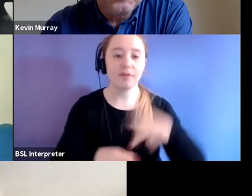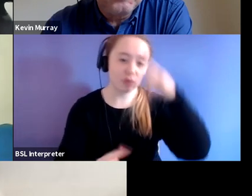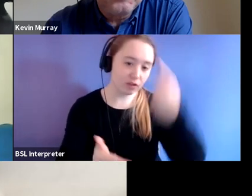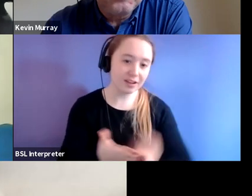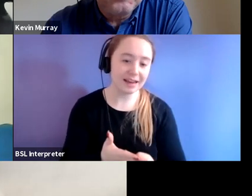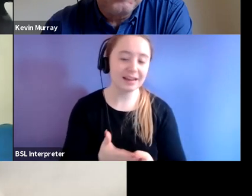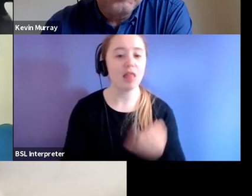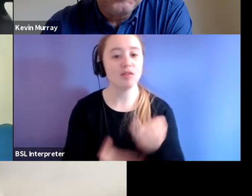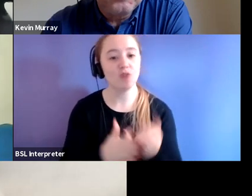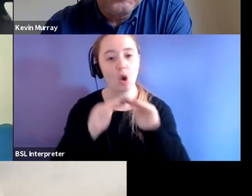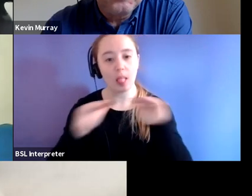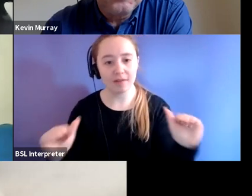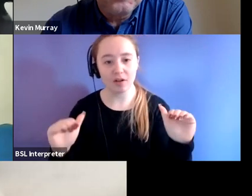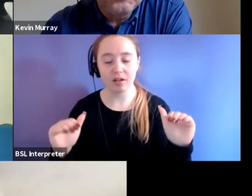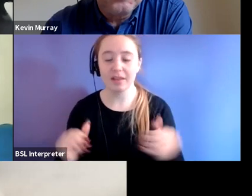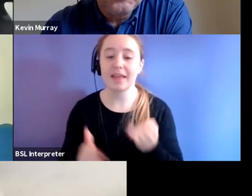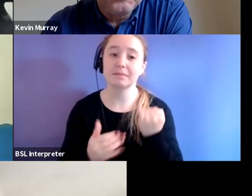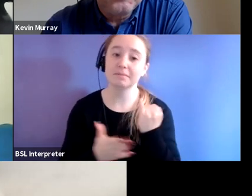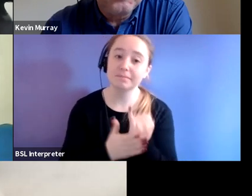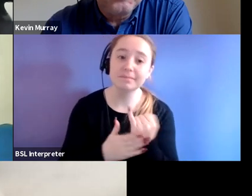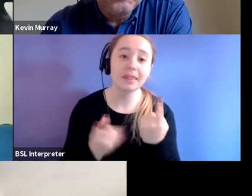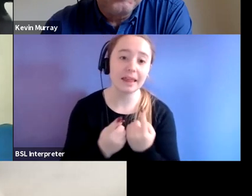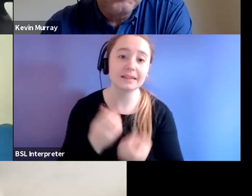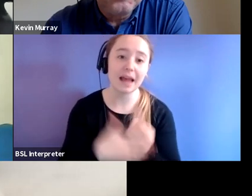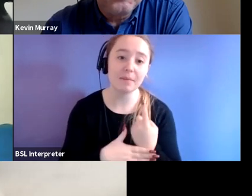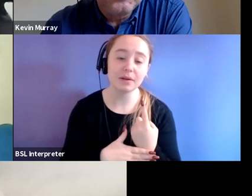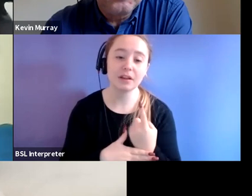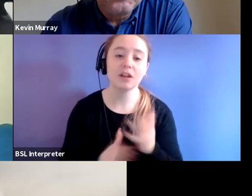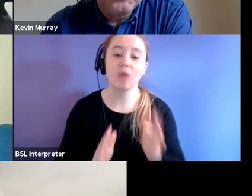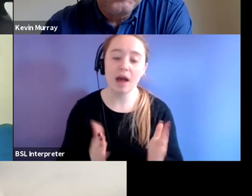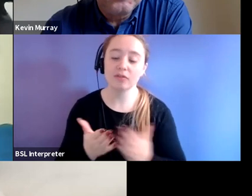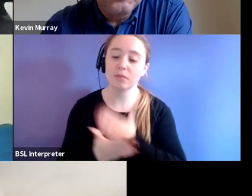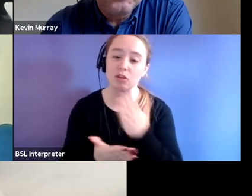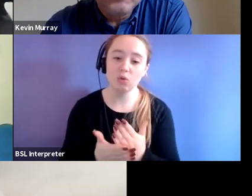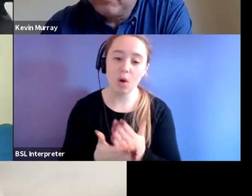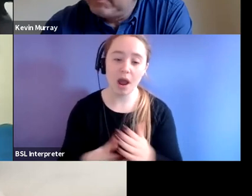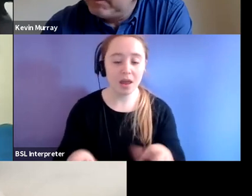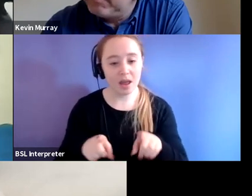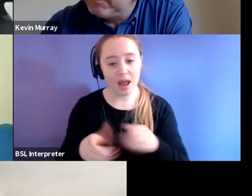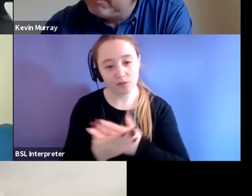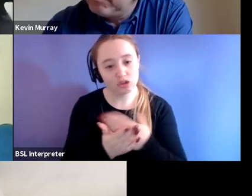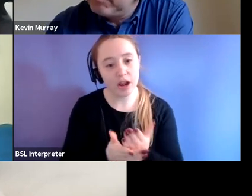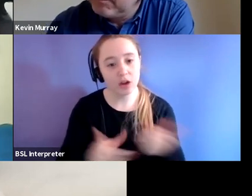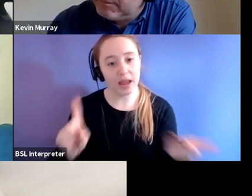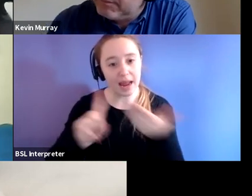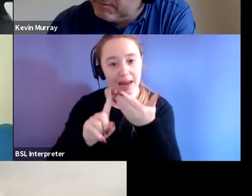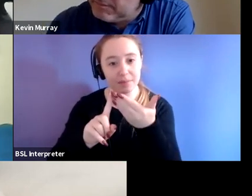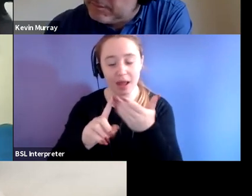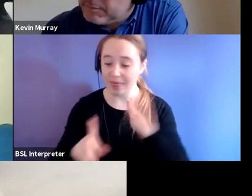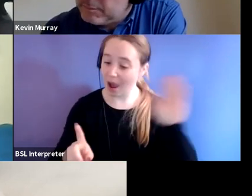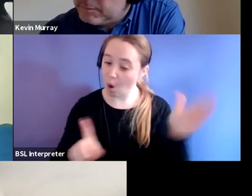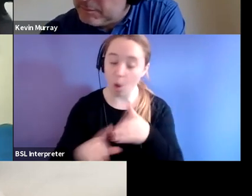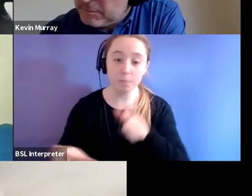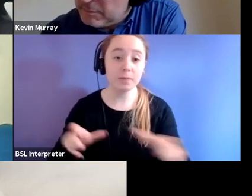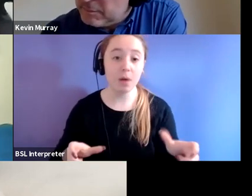level, that is when the wrong things happen. So I guess I would say that it's really making sure that you've got that shared ambition, and that everybody has a chance to shape that shared